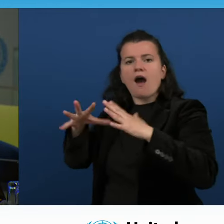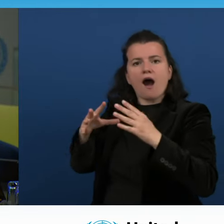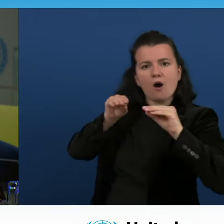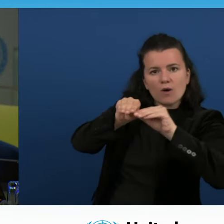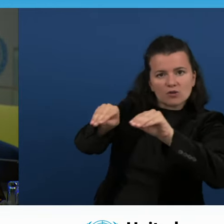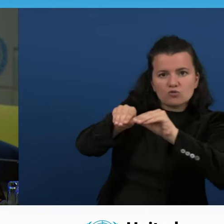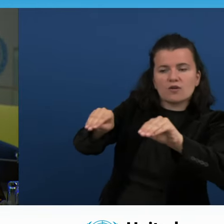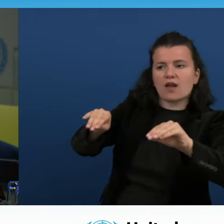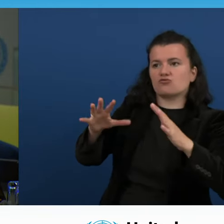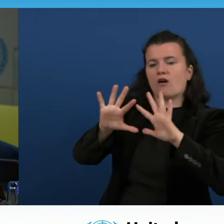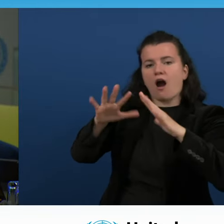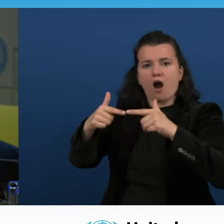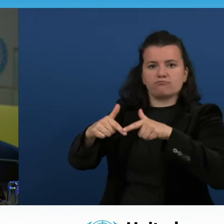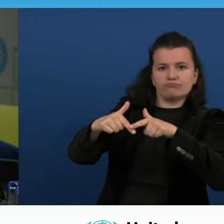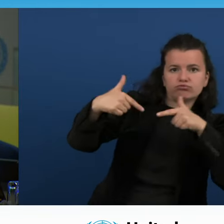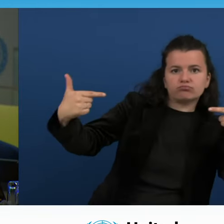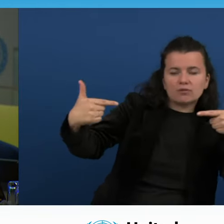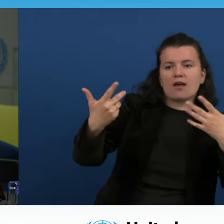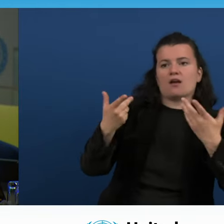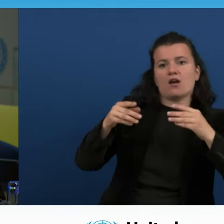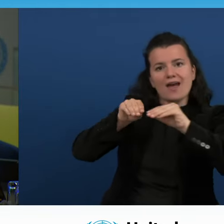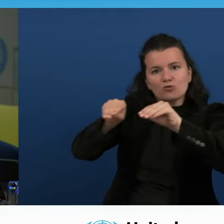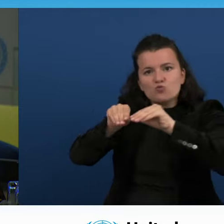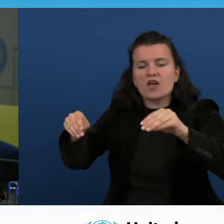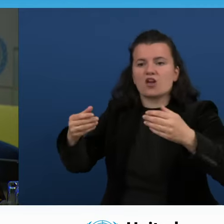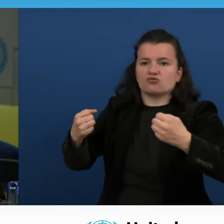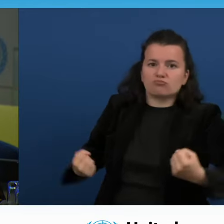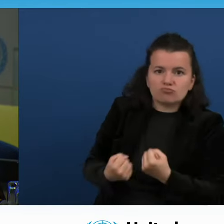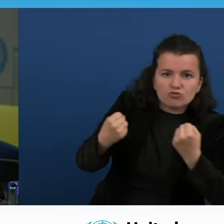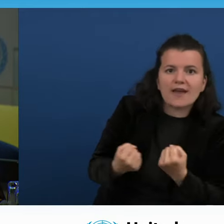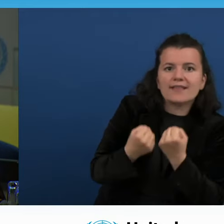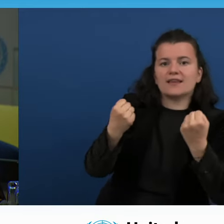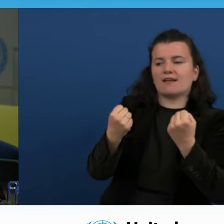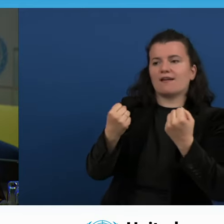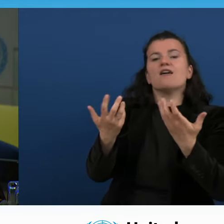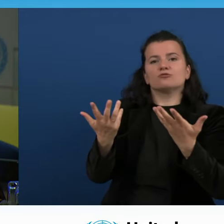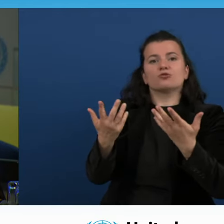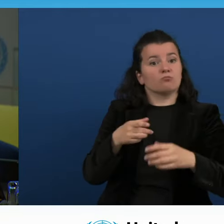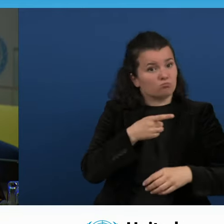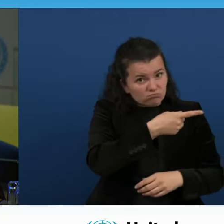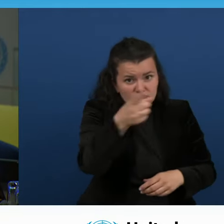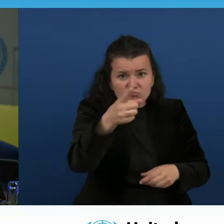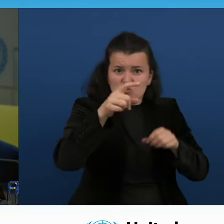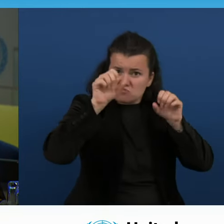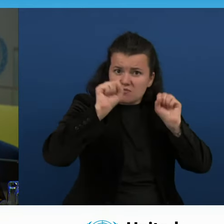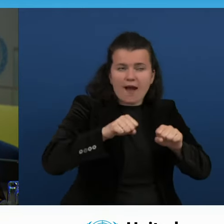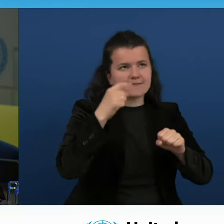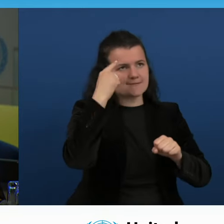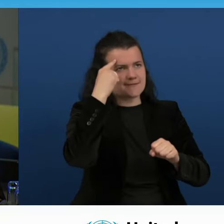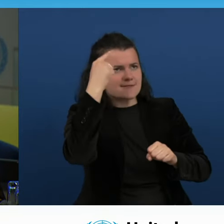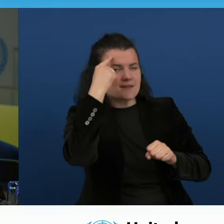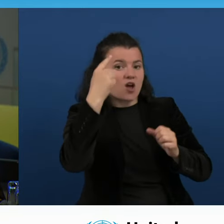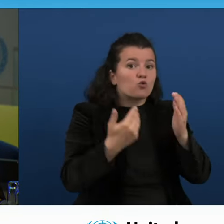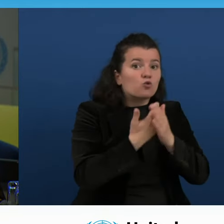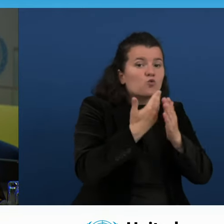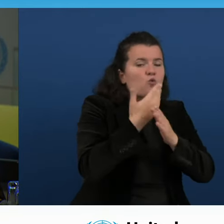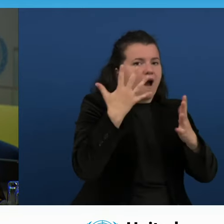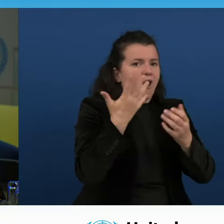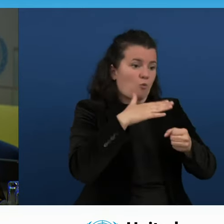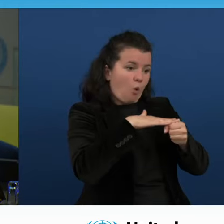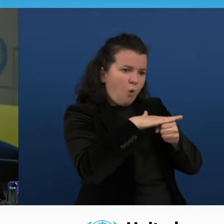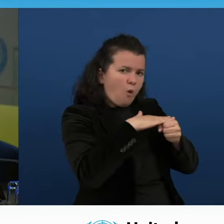get involved, and I do encourage you to try to find ways in which you can get involved, especially at the local level. Thank you,